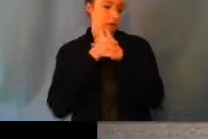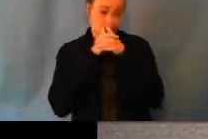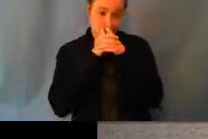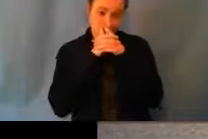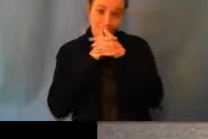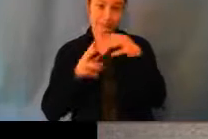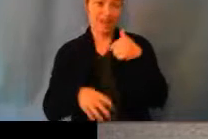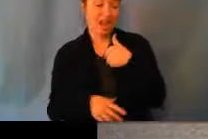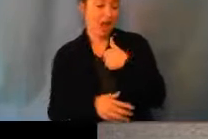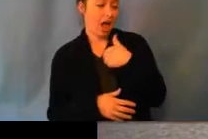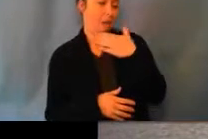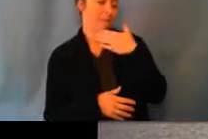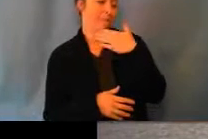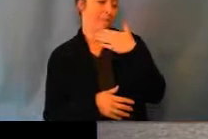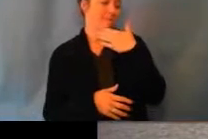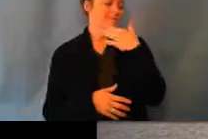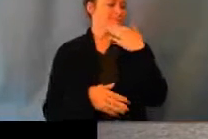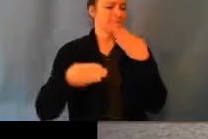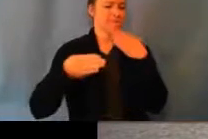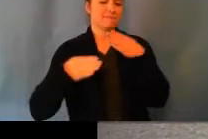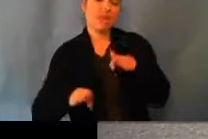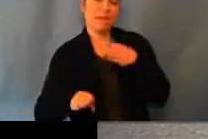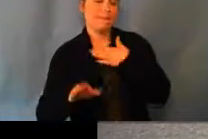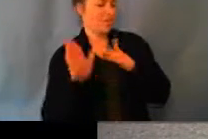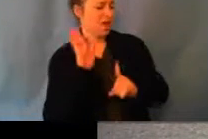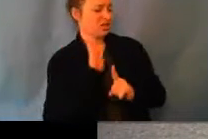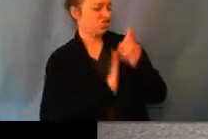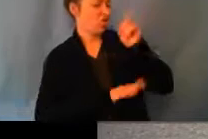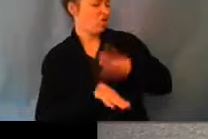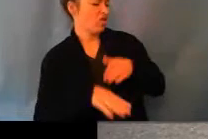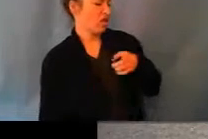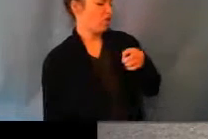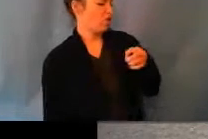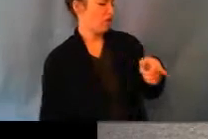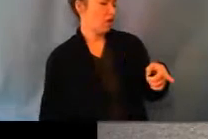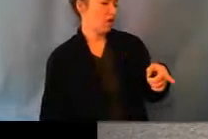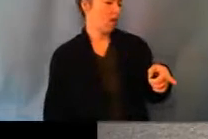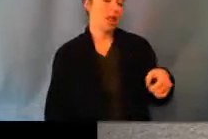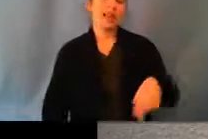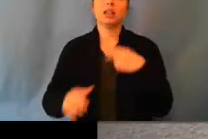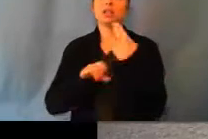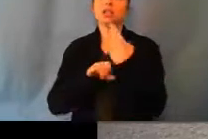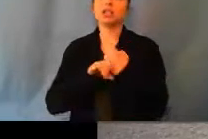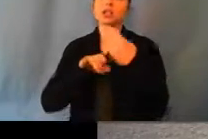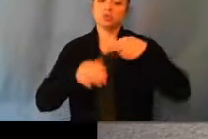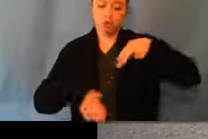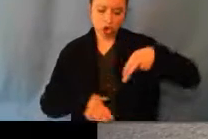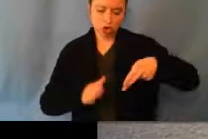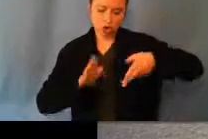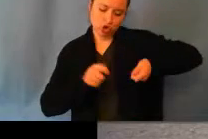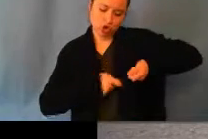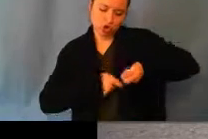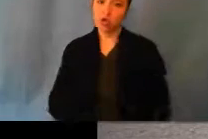I'll bet my tower is taller than yours, said Juan. Let's use our shovels to measure them. Great